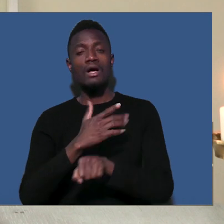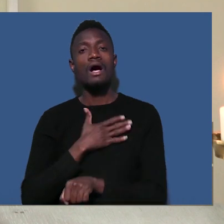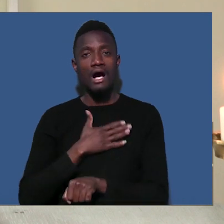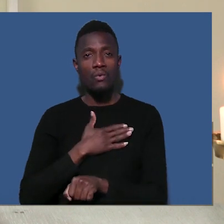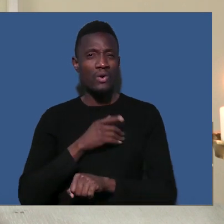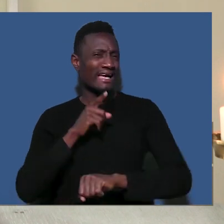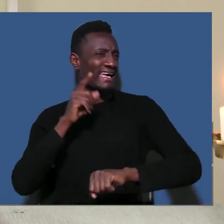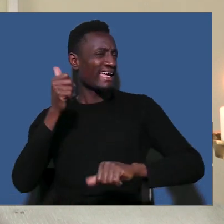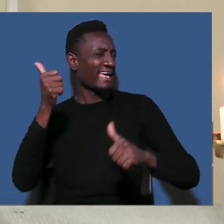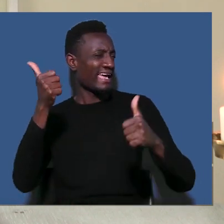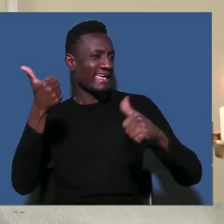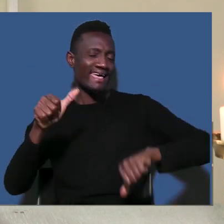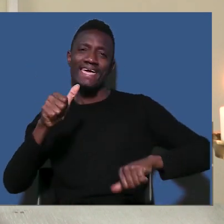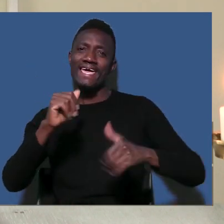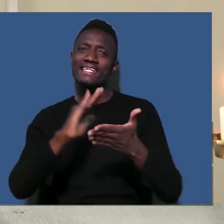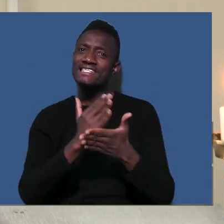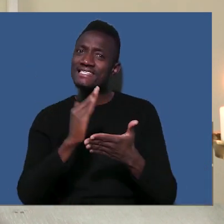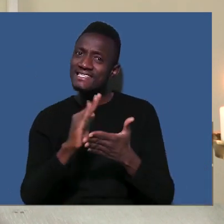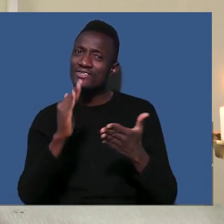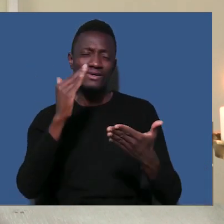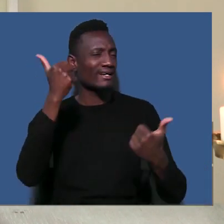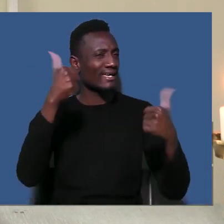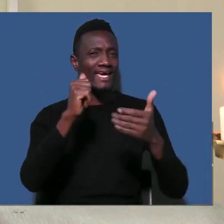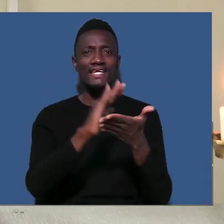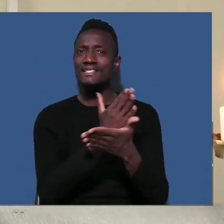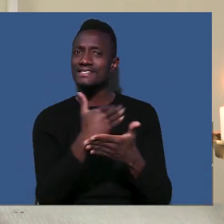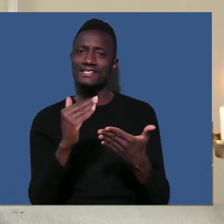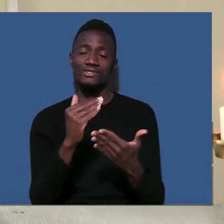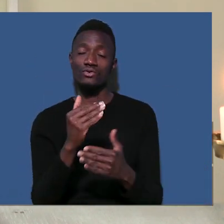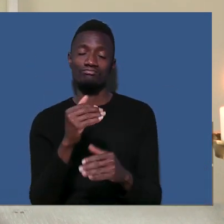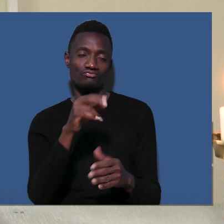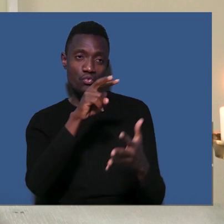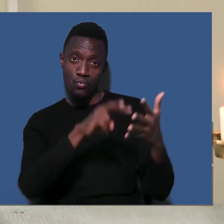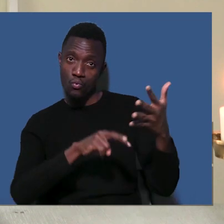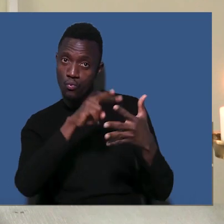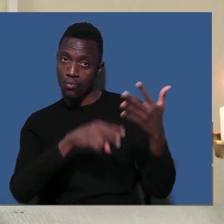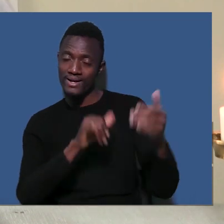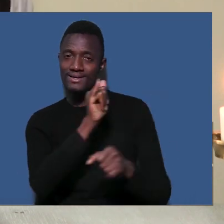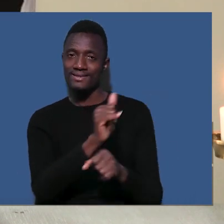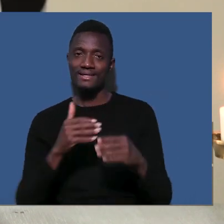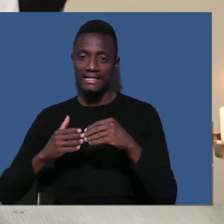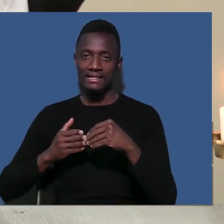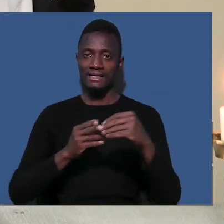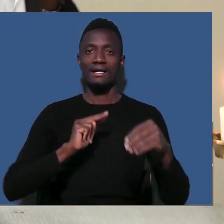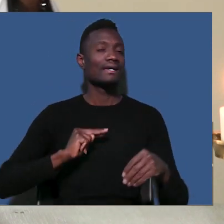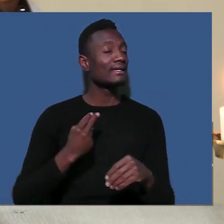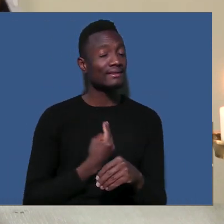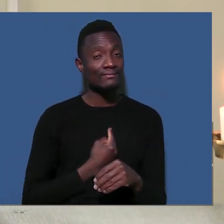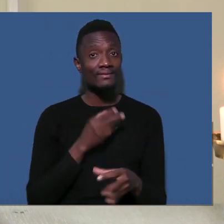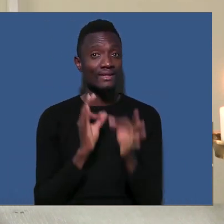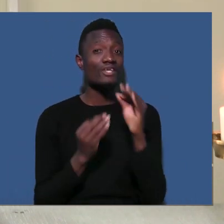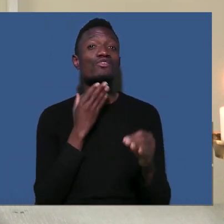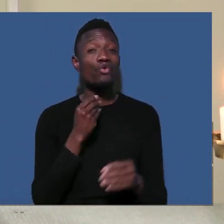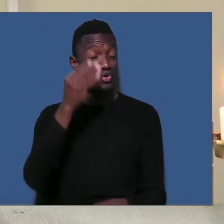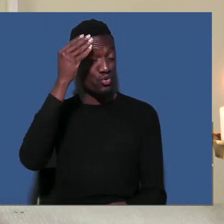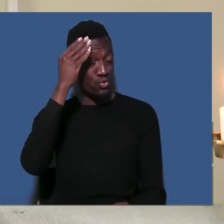in, on where the Lord is taking us. And the way to go about it is by reading from, you